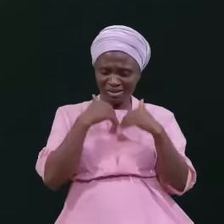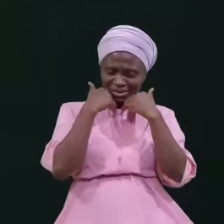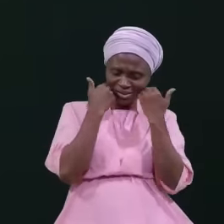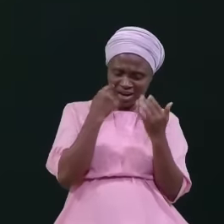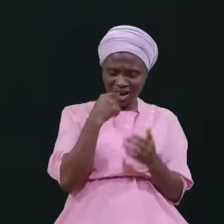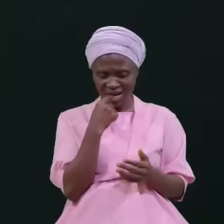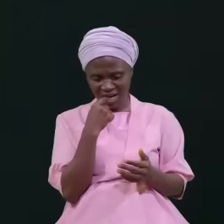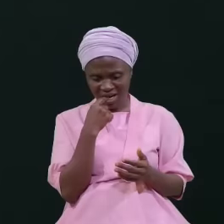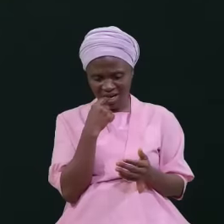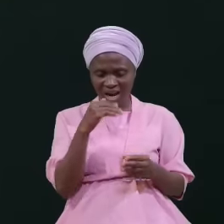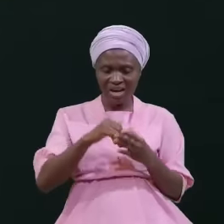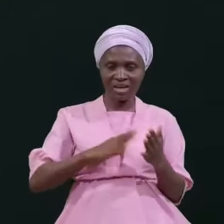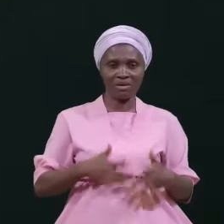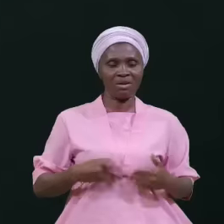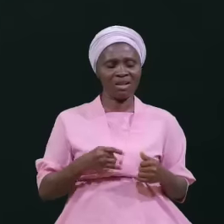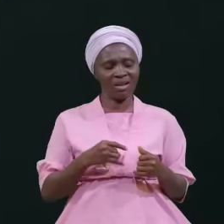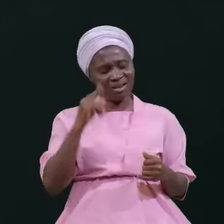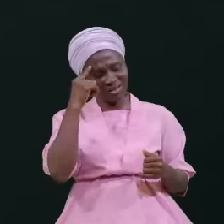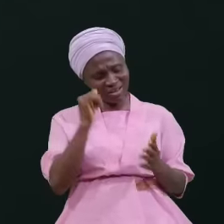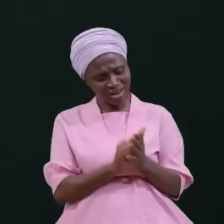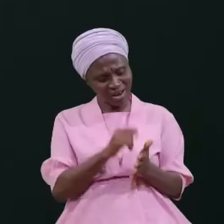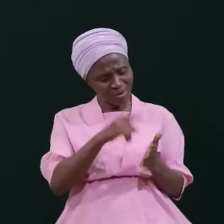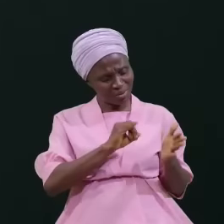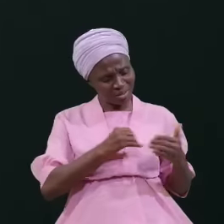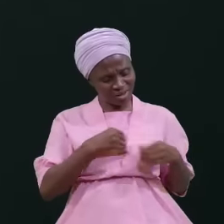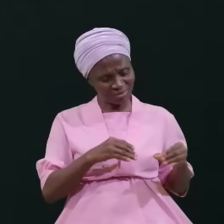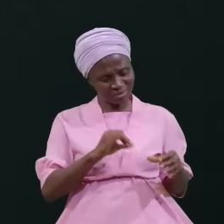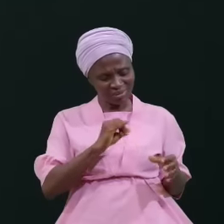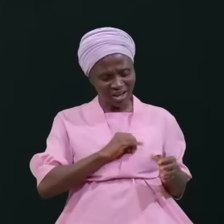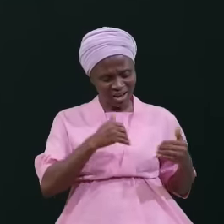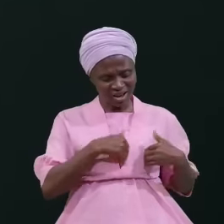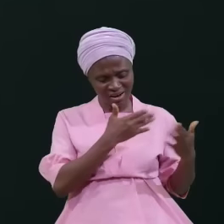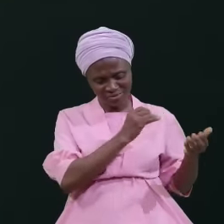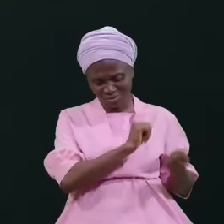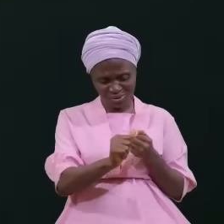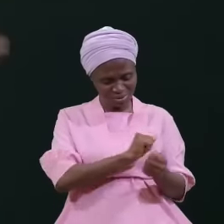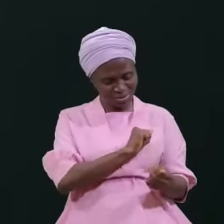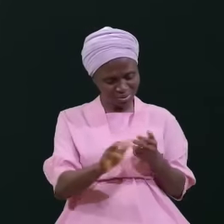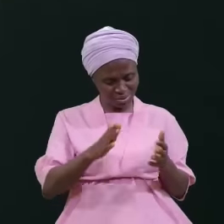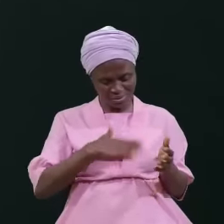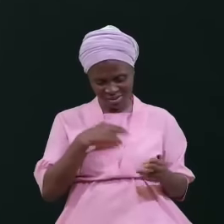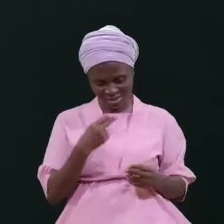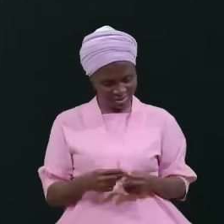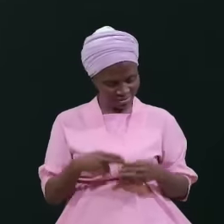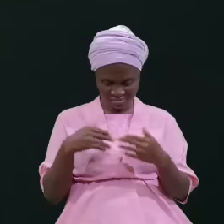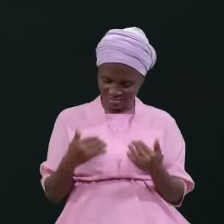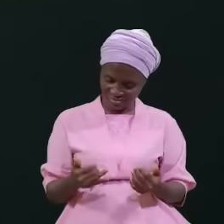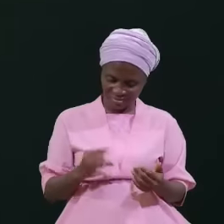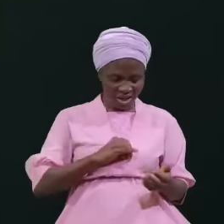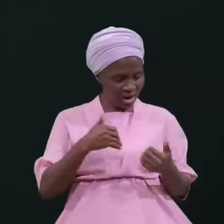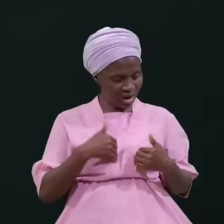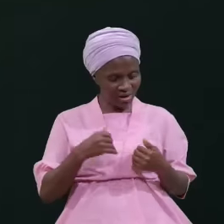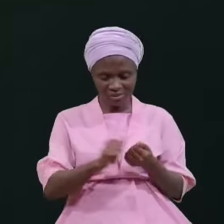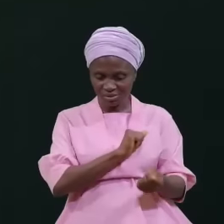done. I've spoiled myself. I've spoiled my name. I've spoiled the